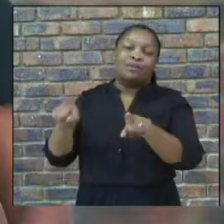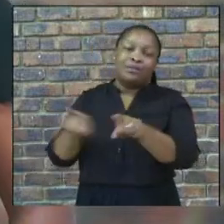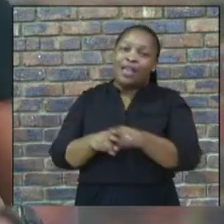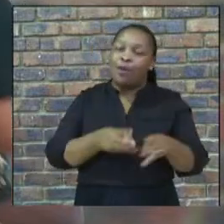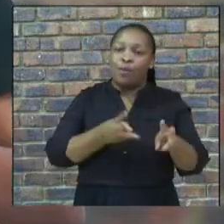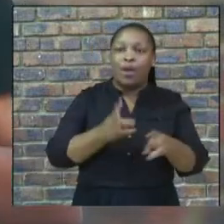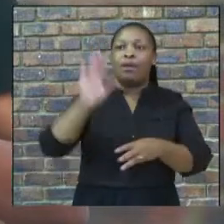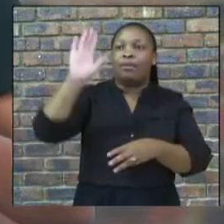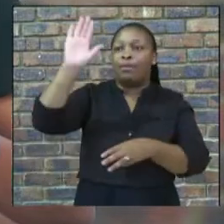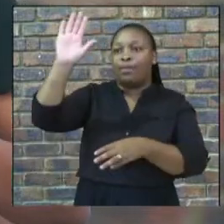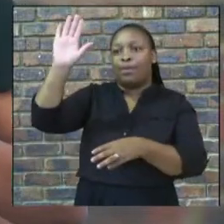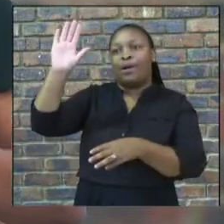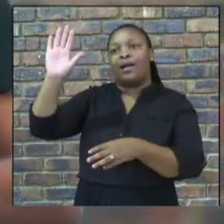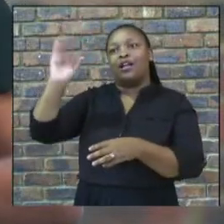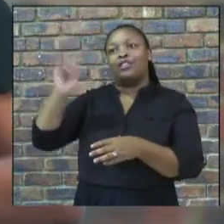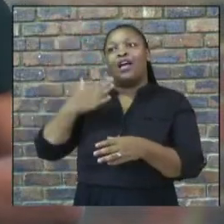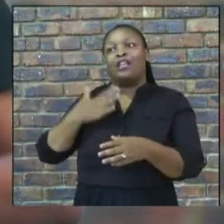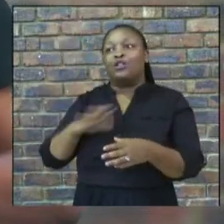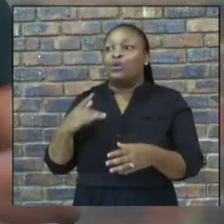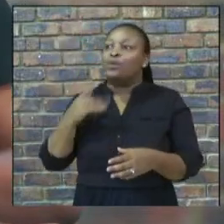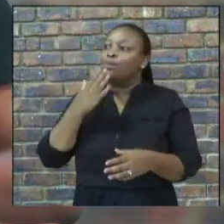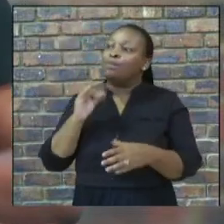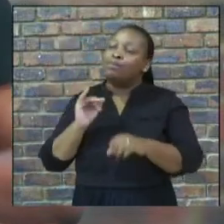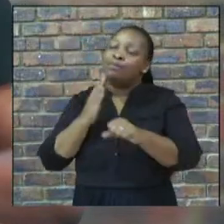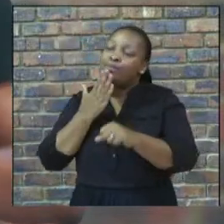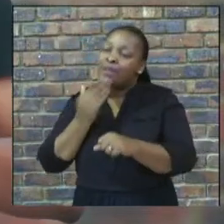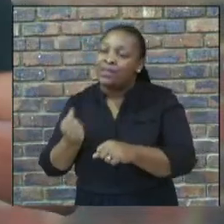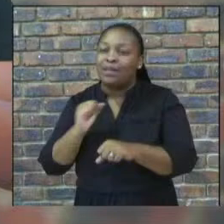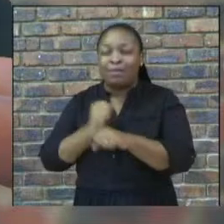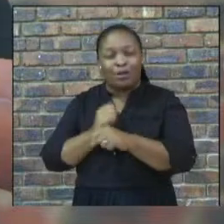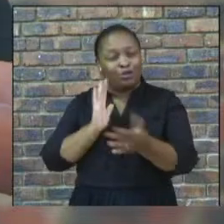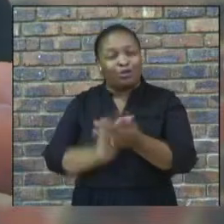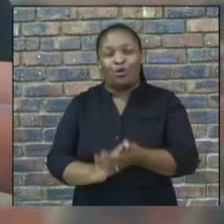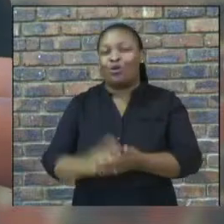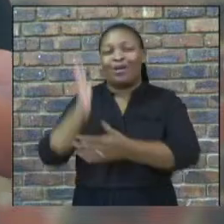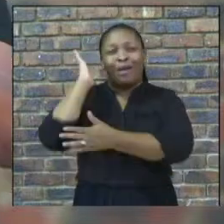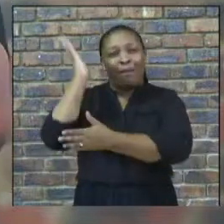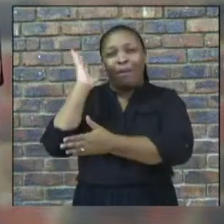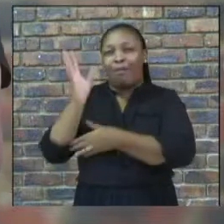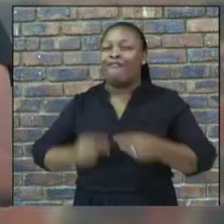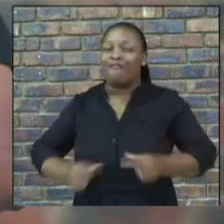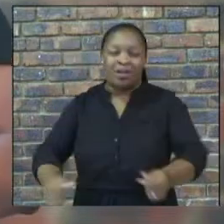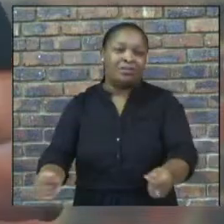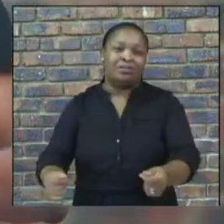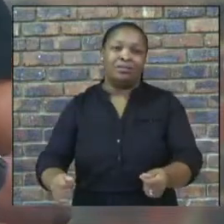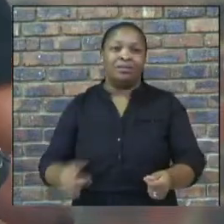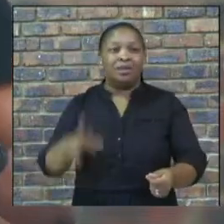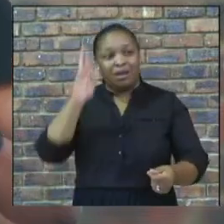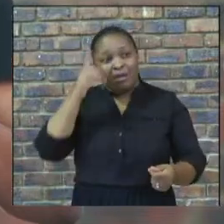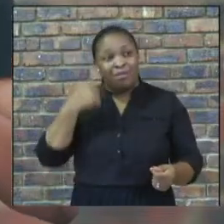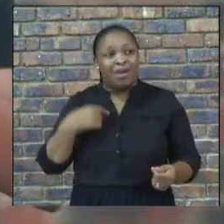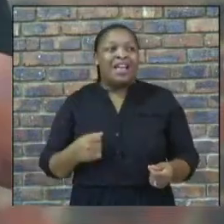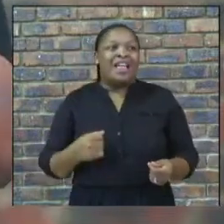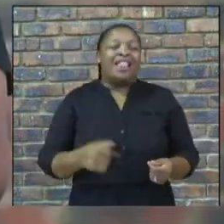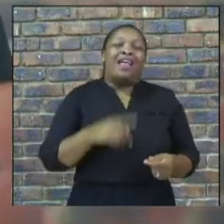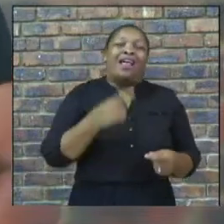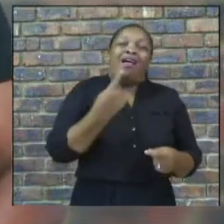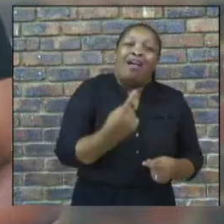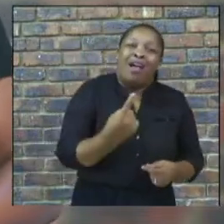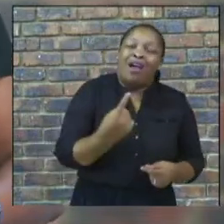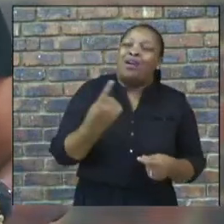Mara e o ka re ka mathisa ka nako, because a ke rona le bo mme ba bagolo na le ba ile re mana le malwetse a